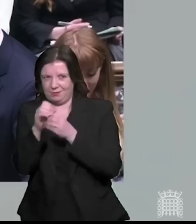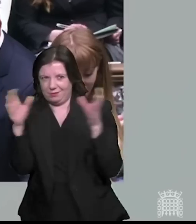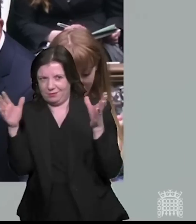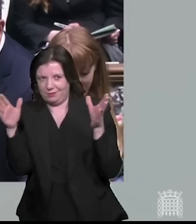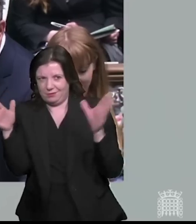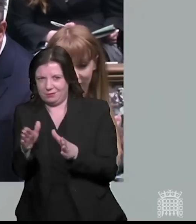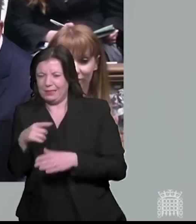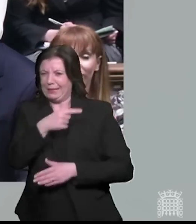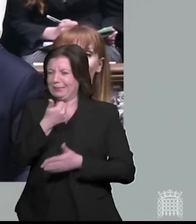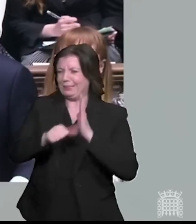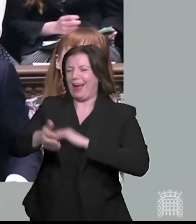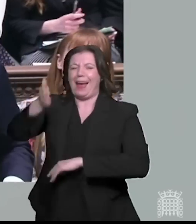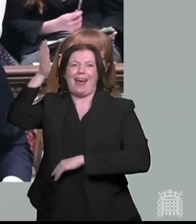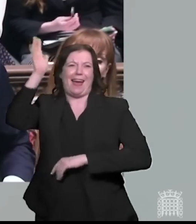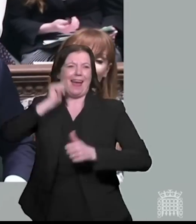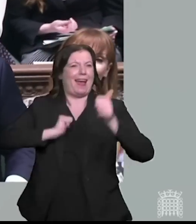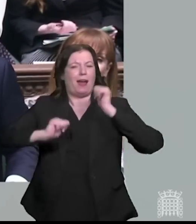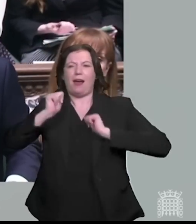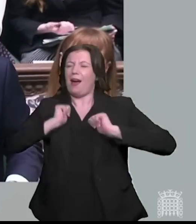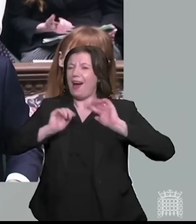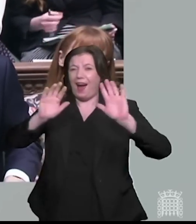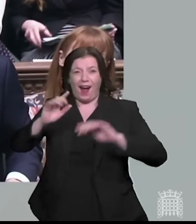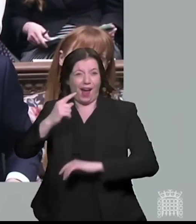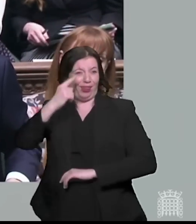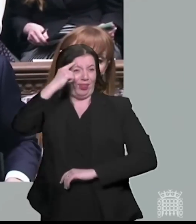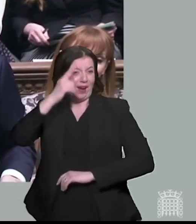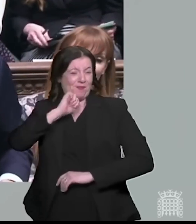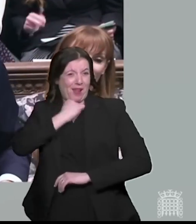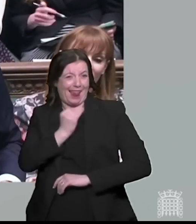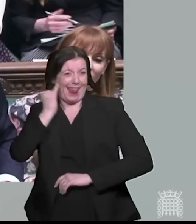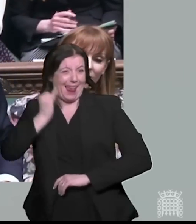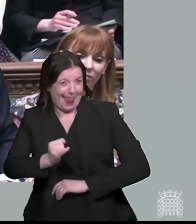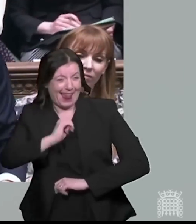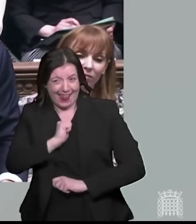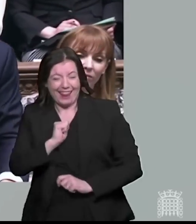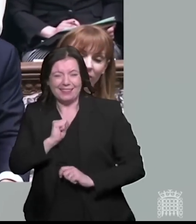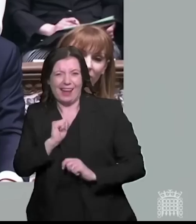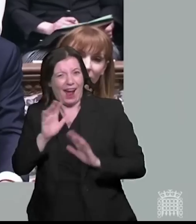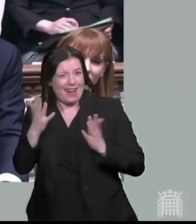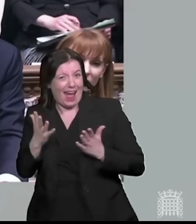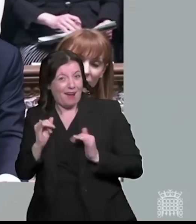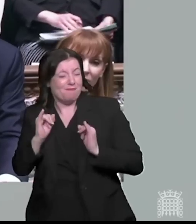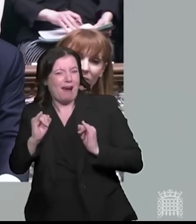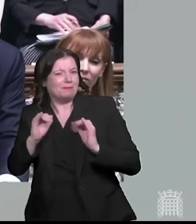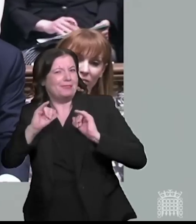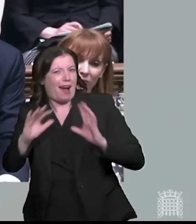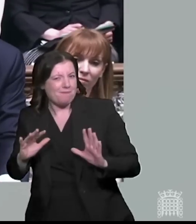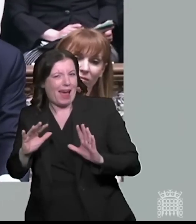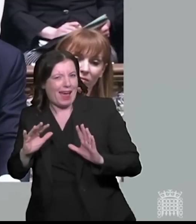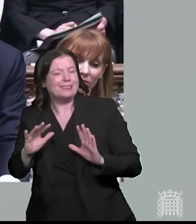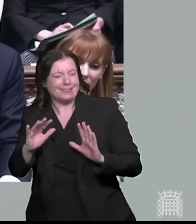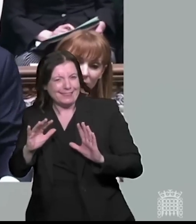opening boast was that things aren't quite as bad now as they were in October last year after the kamikaze